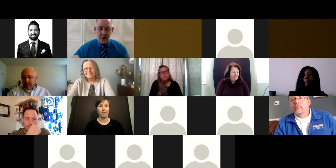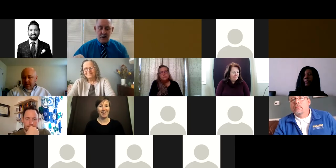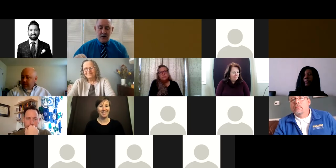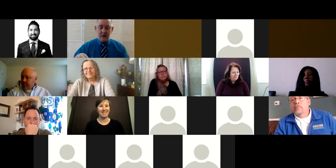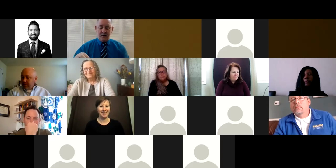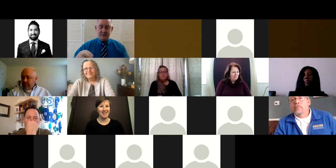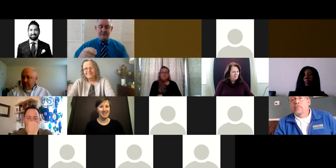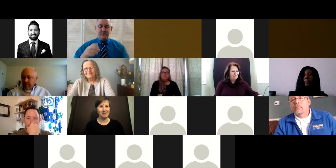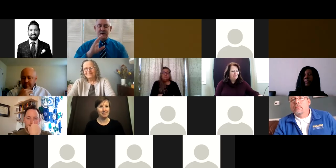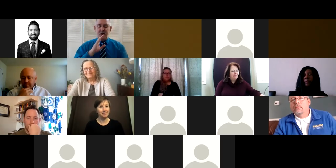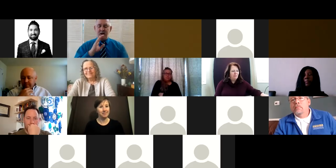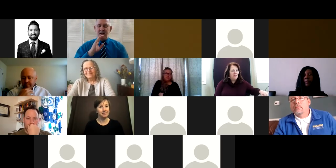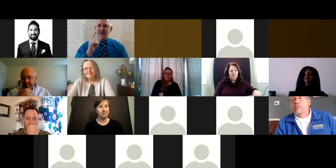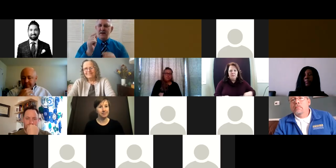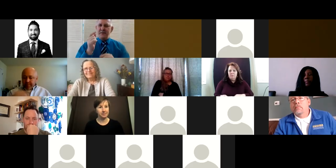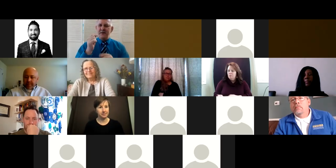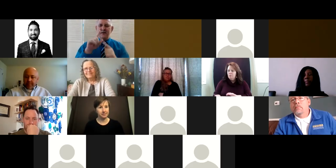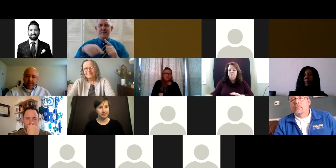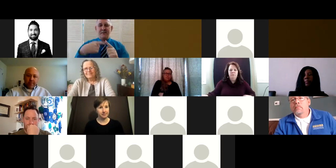Okay, seeing none.